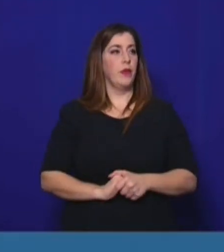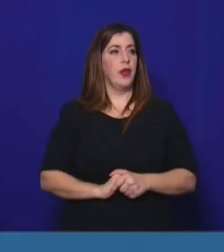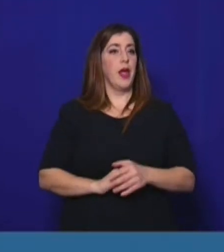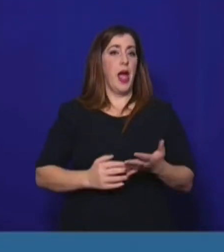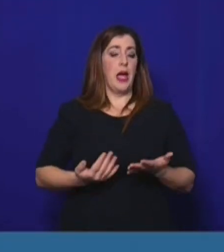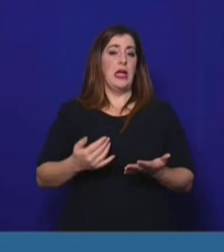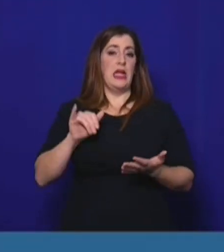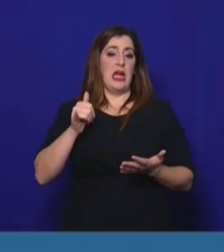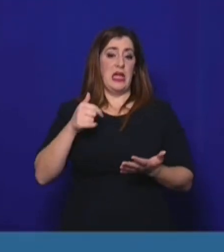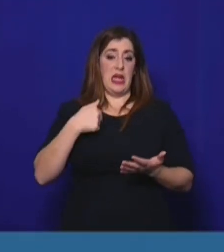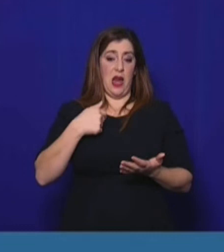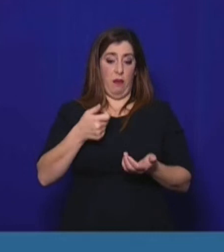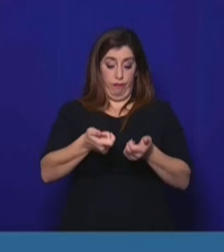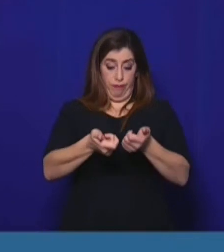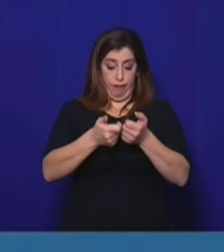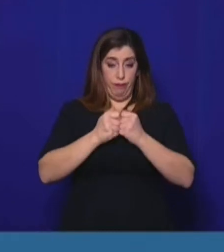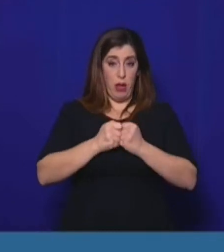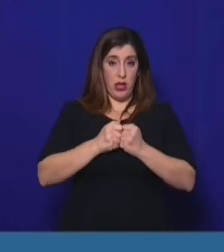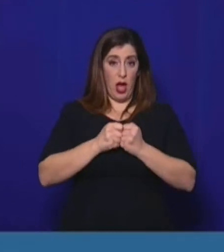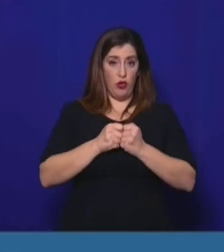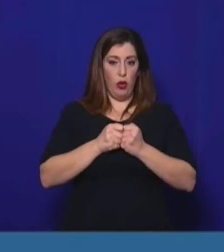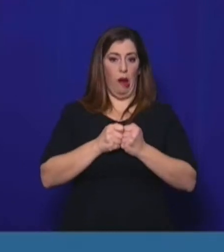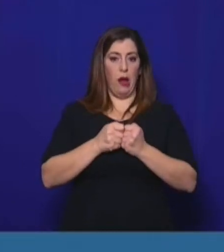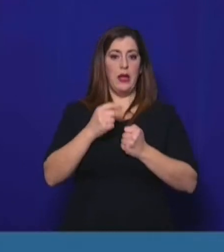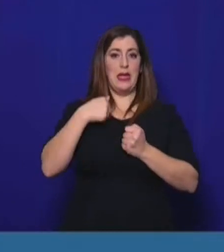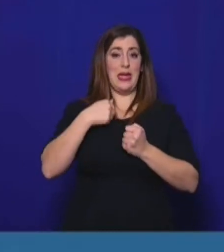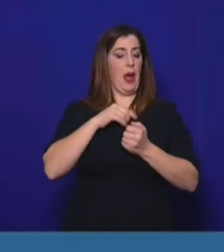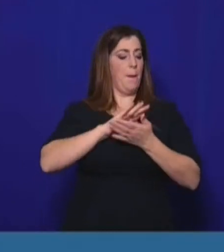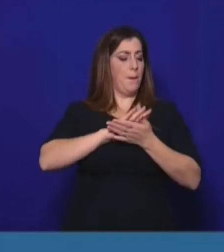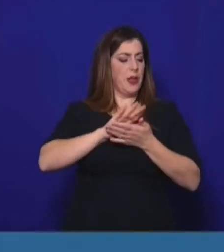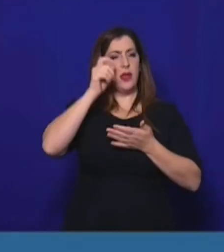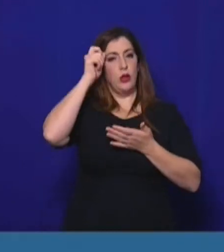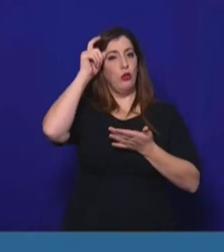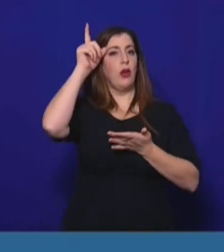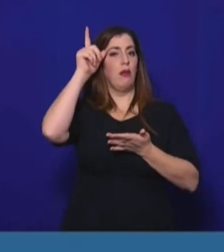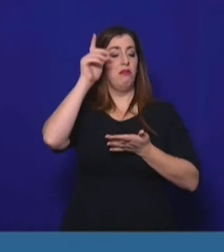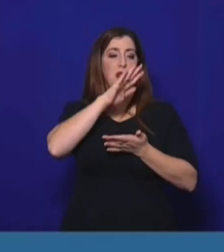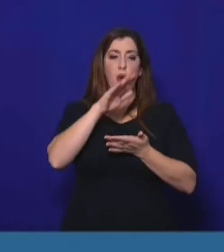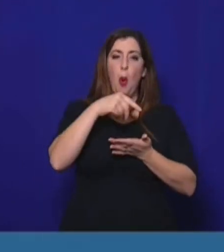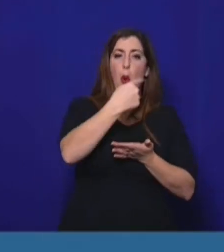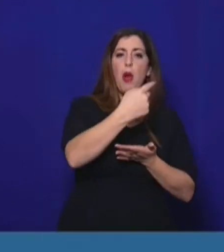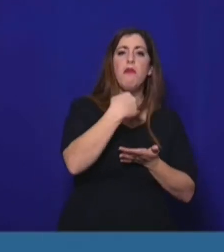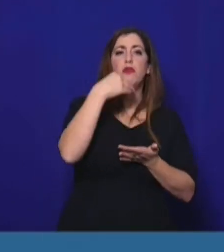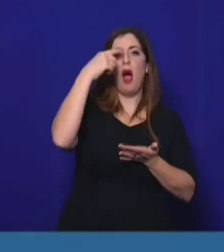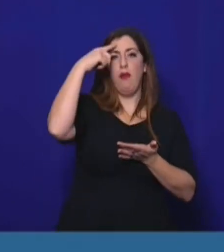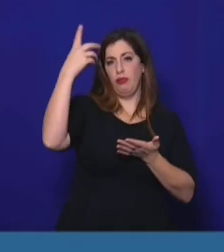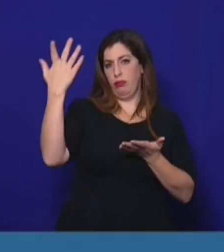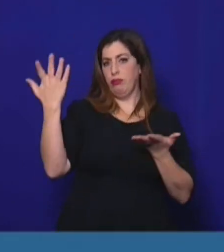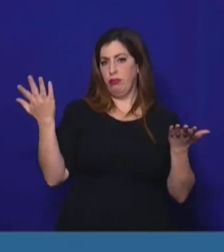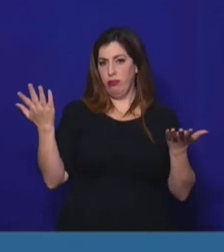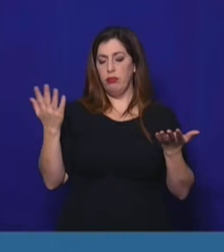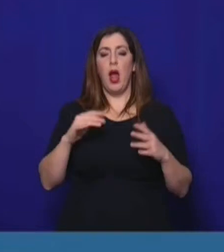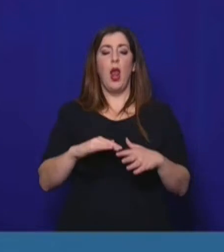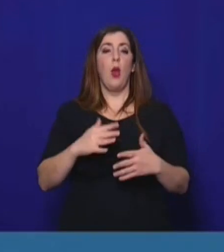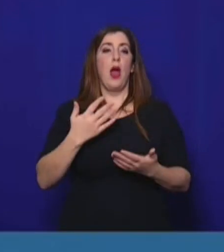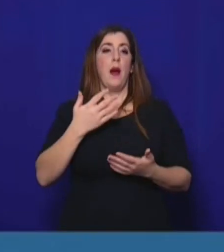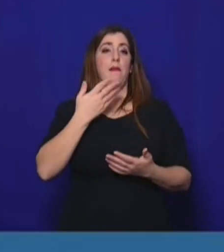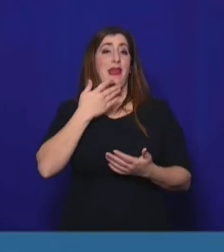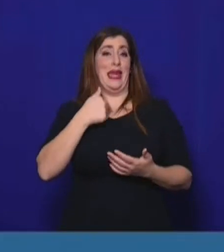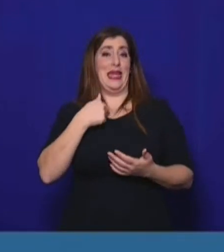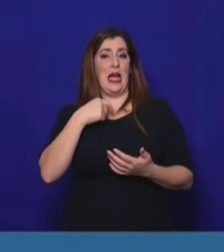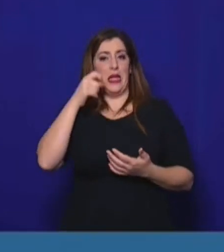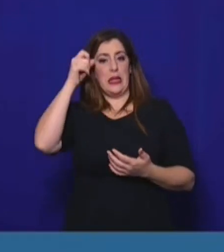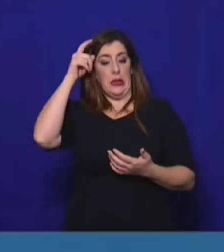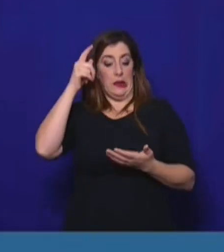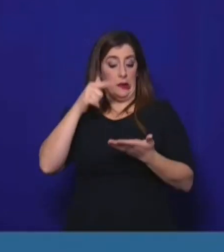rċivejtu dan il-messaġġ huwa biss inti li inti ħadd tkun taf. U huwa wkoll li inti ċċemplilna mbagħad biex aħna nkun nistgħu